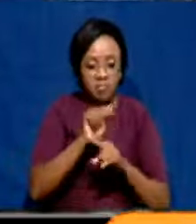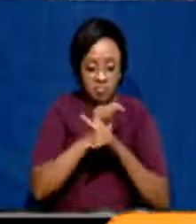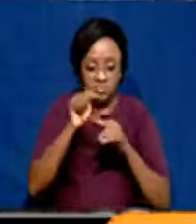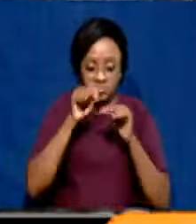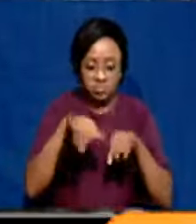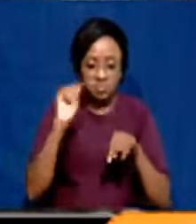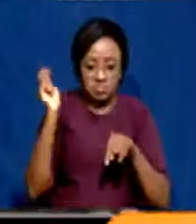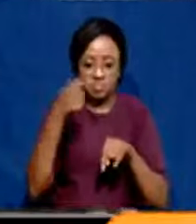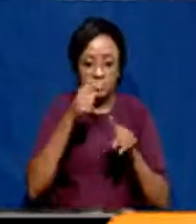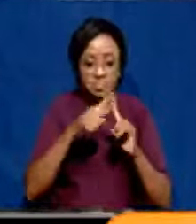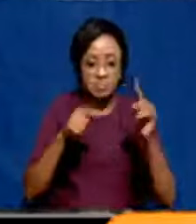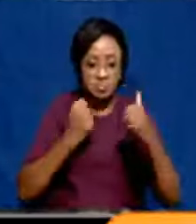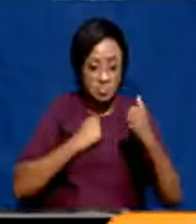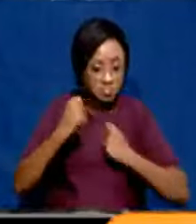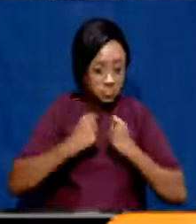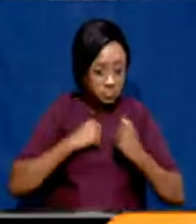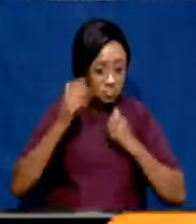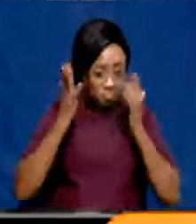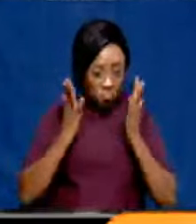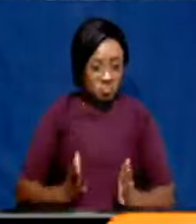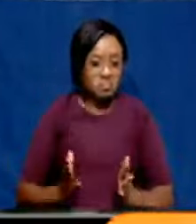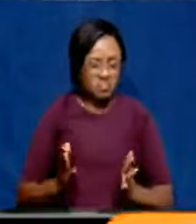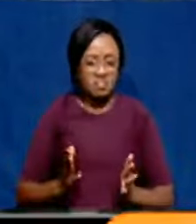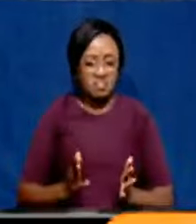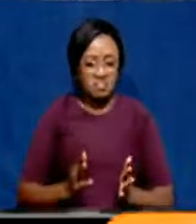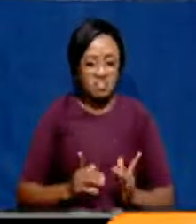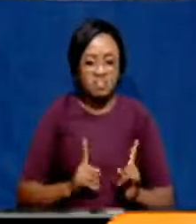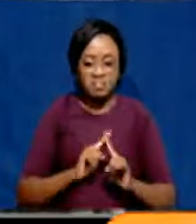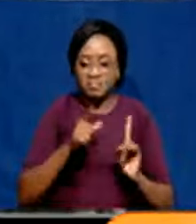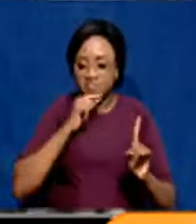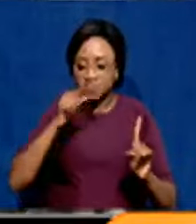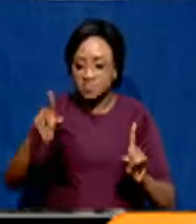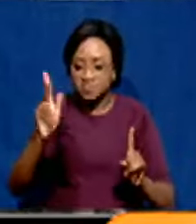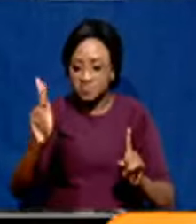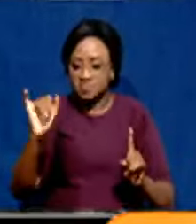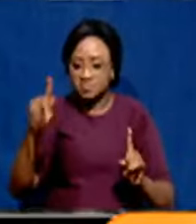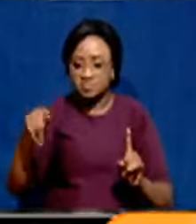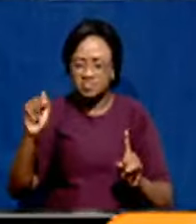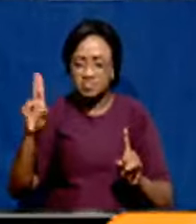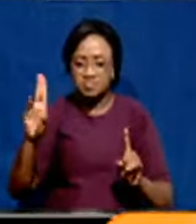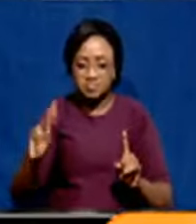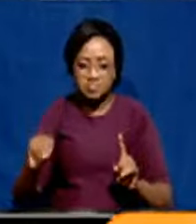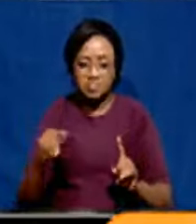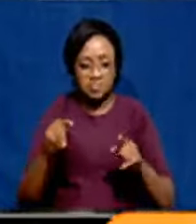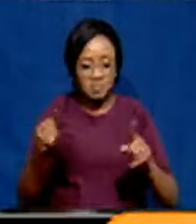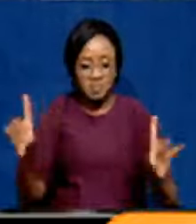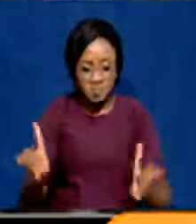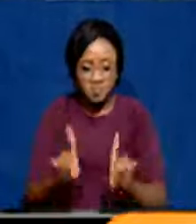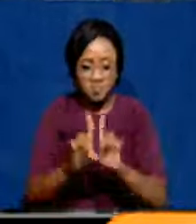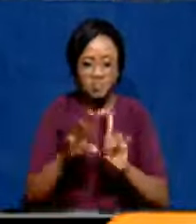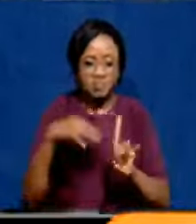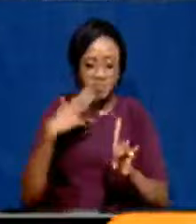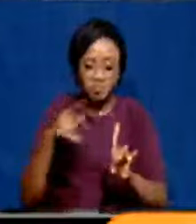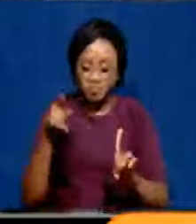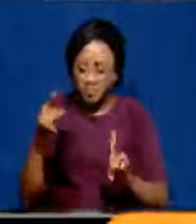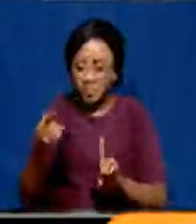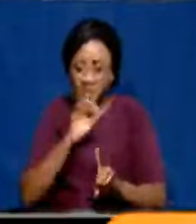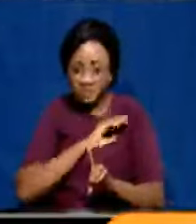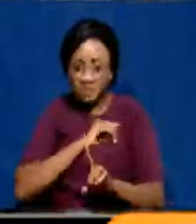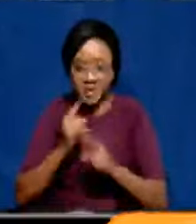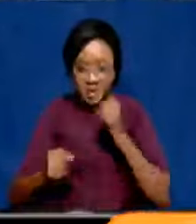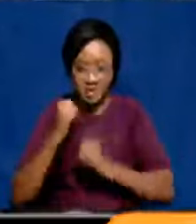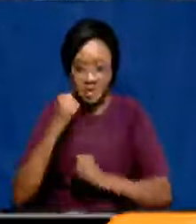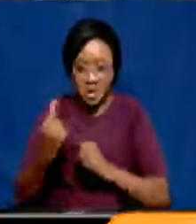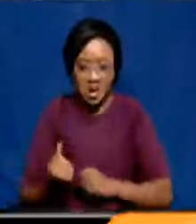Rwandese training in Kenya to run the marathon. But Kiptum was one of the guides that he was afraid to run in the forest alone,